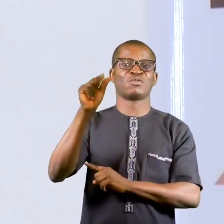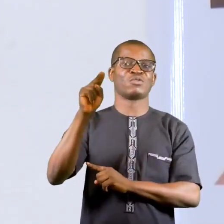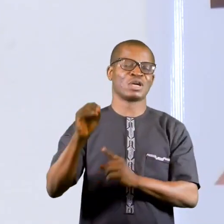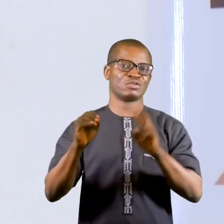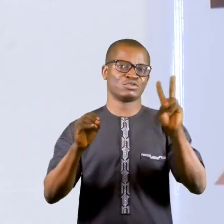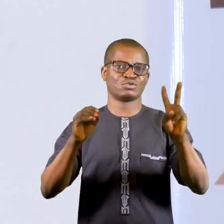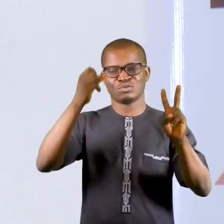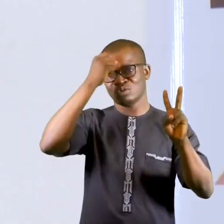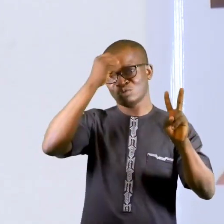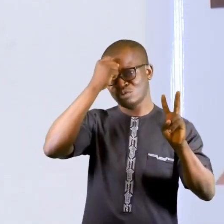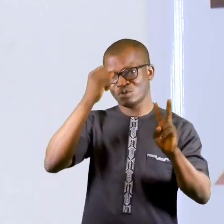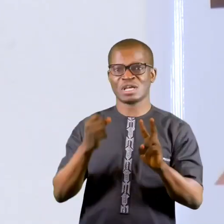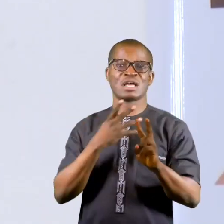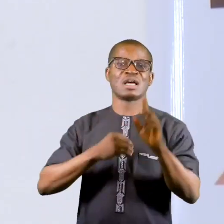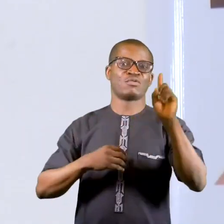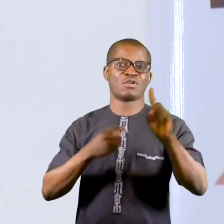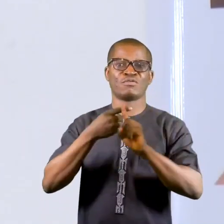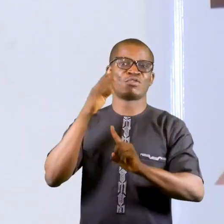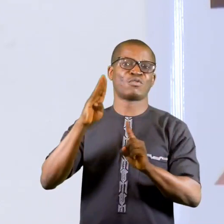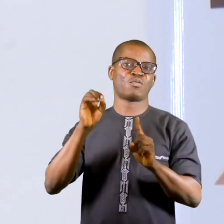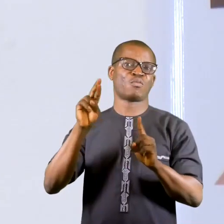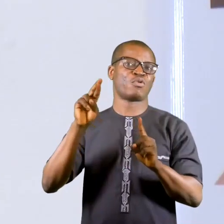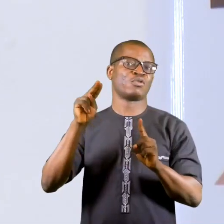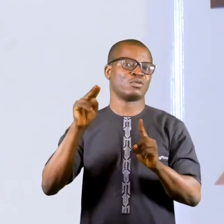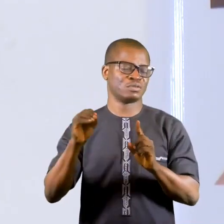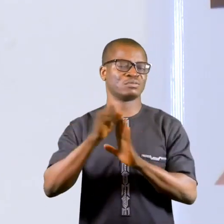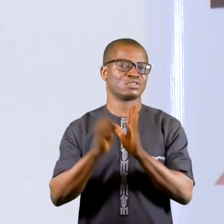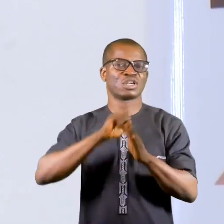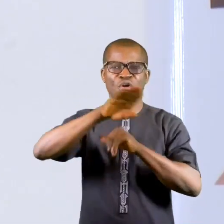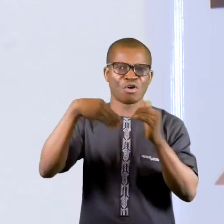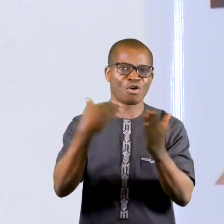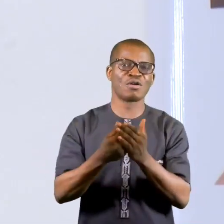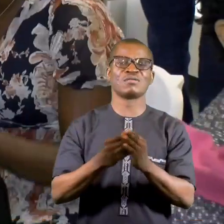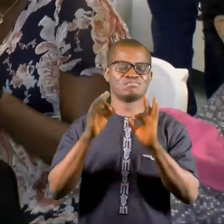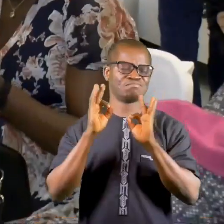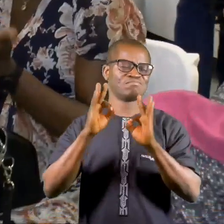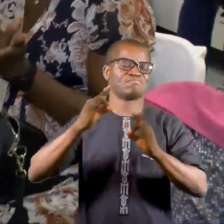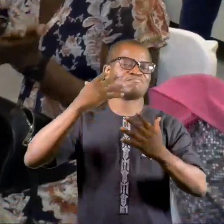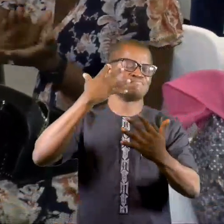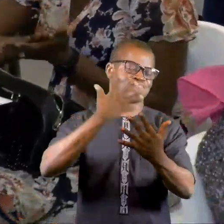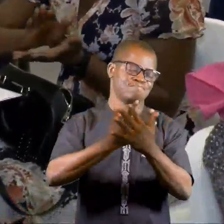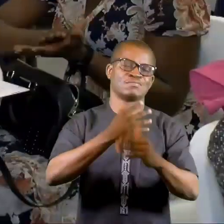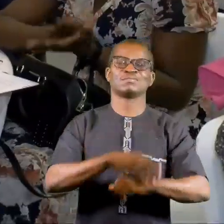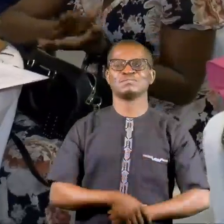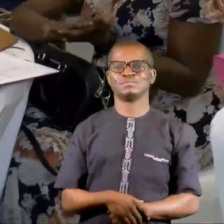conviction from Kano, 2 from Sokoto, and 1 from Borno State. all quality convictions.